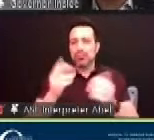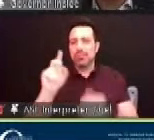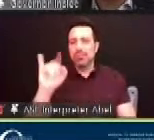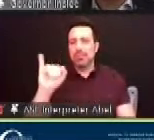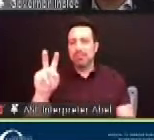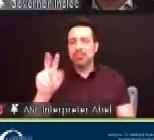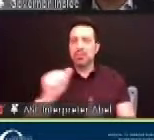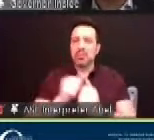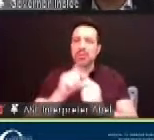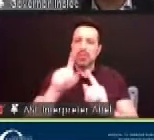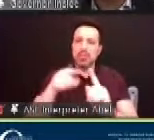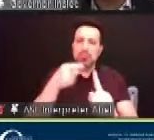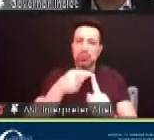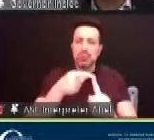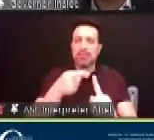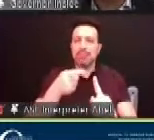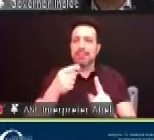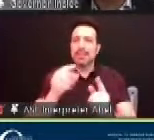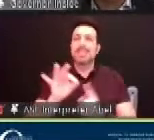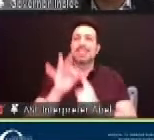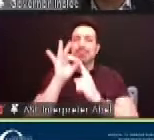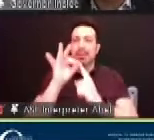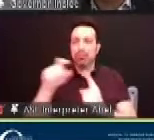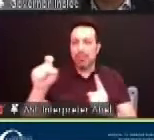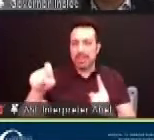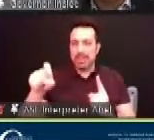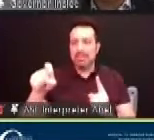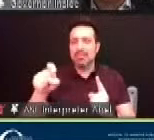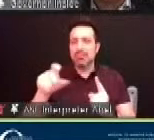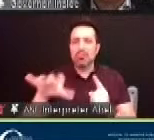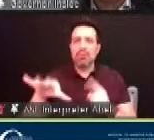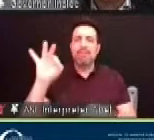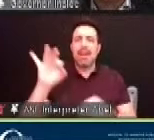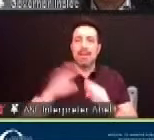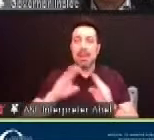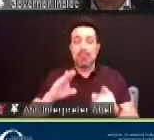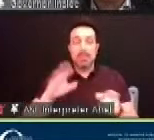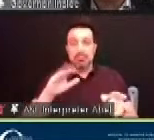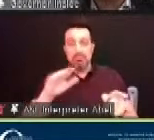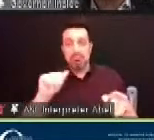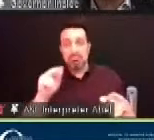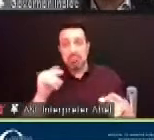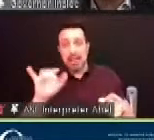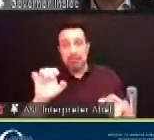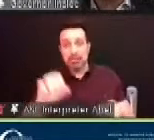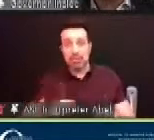with certain special needs to find housing. Angie?